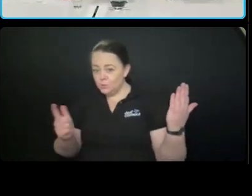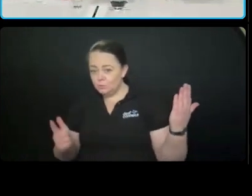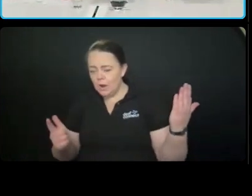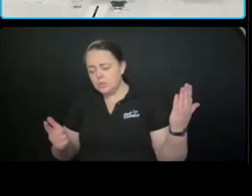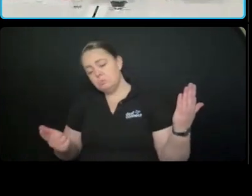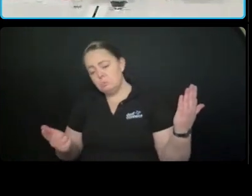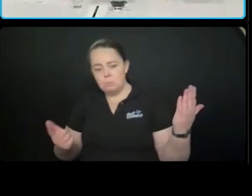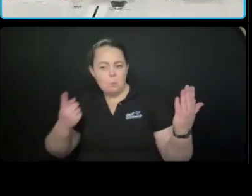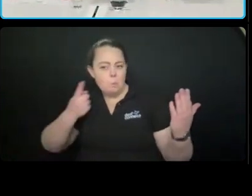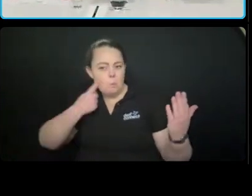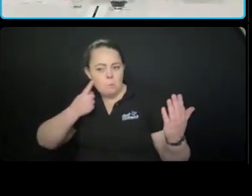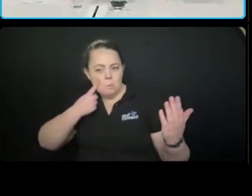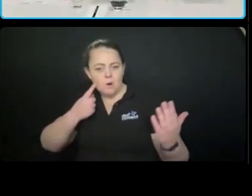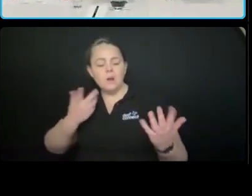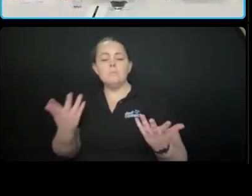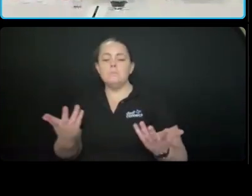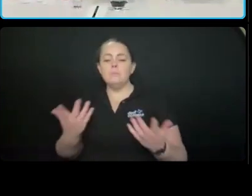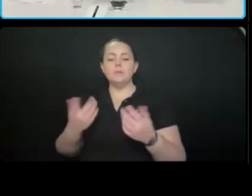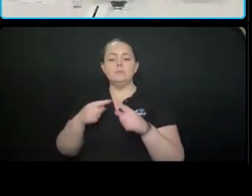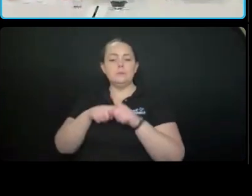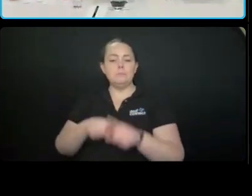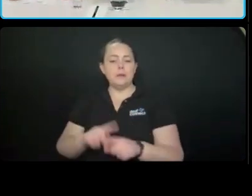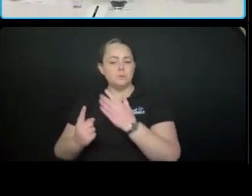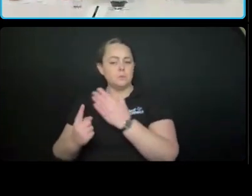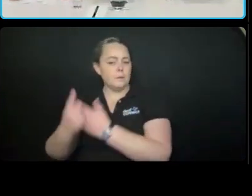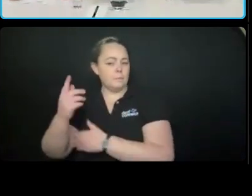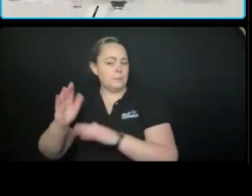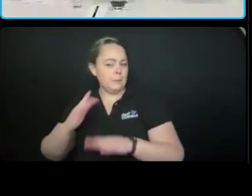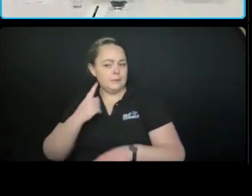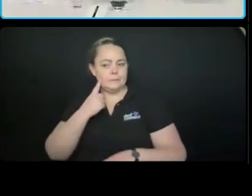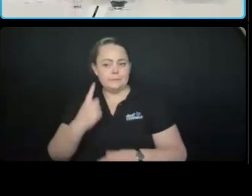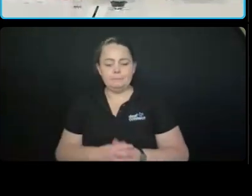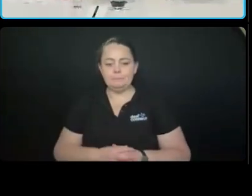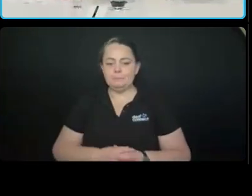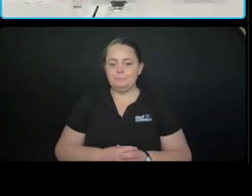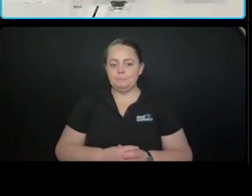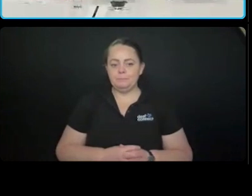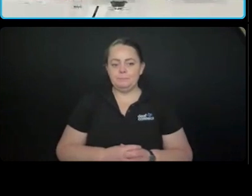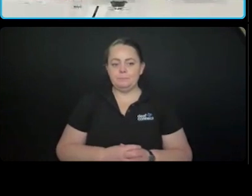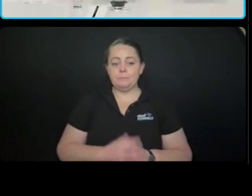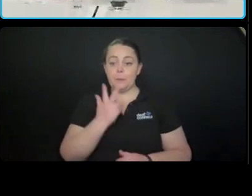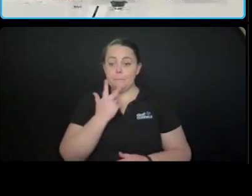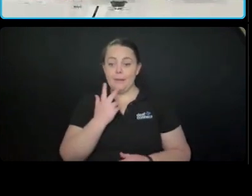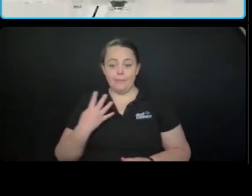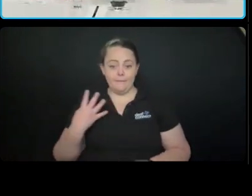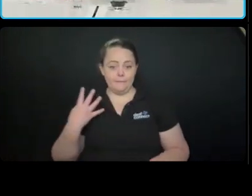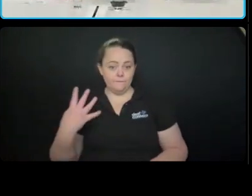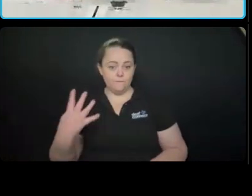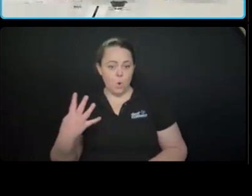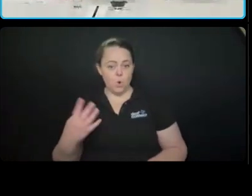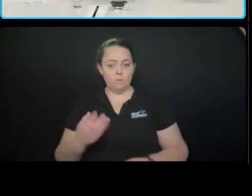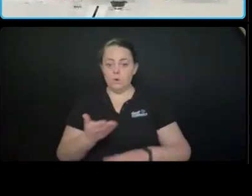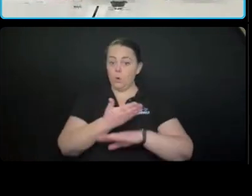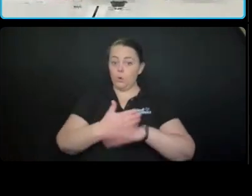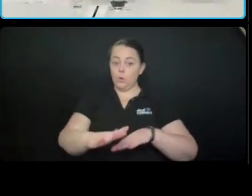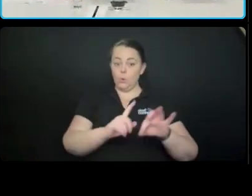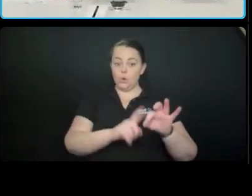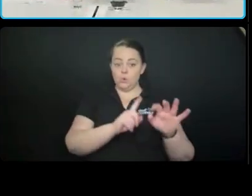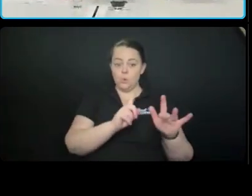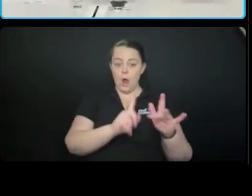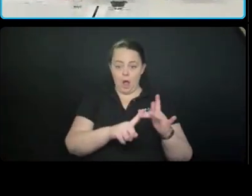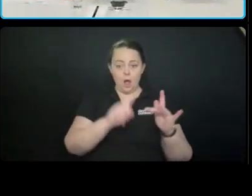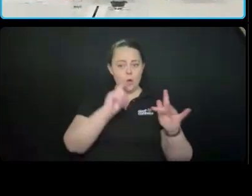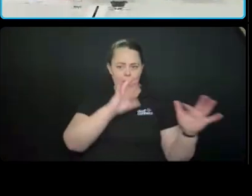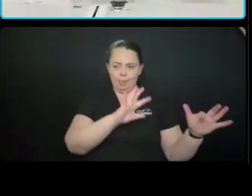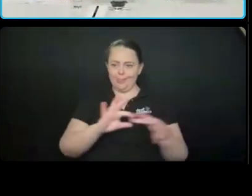All right. Myth 4, the new quality indicators will contribute to star ratings. Emma? So I guess,